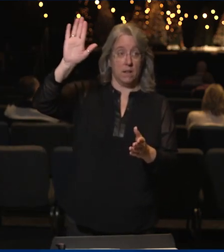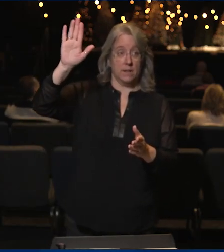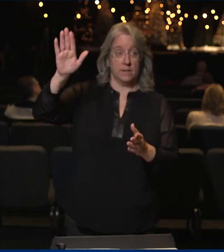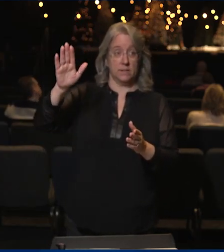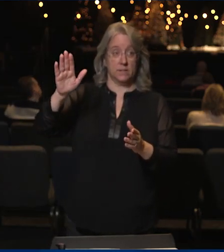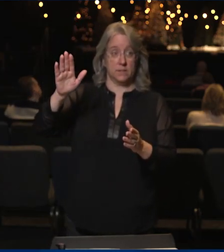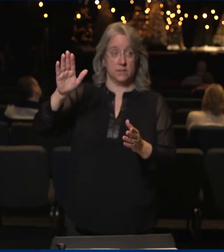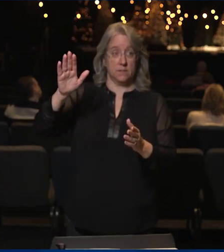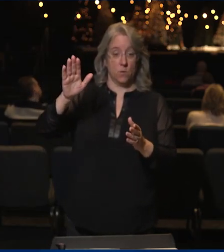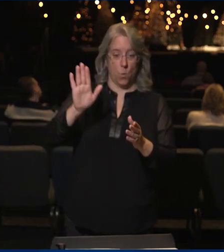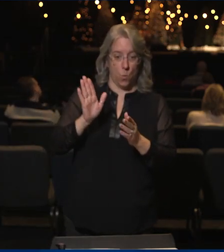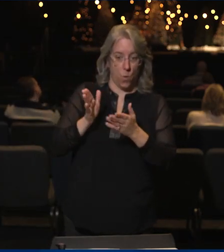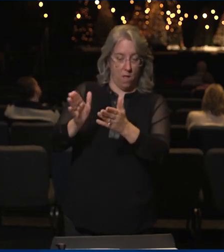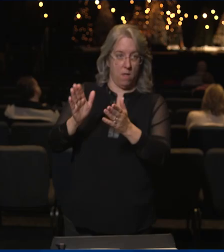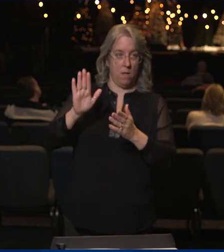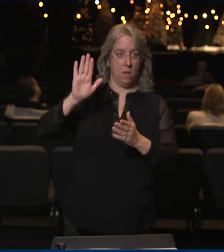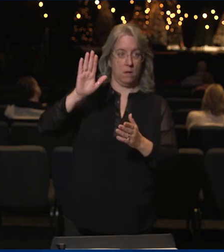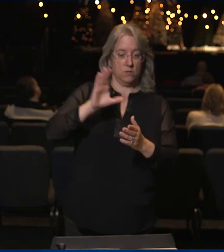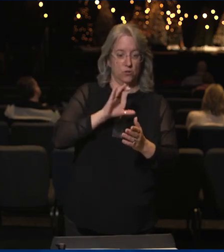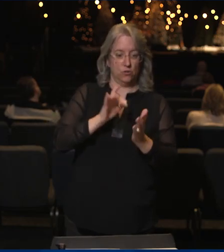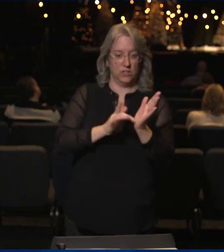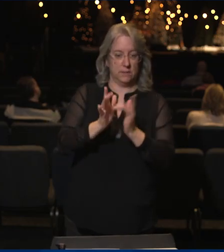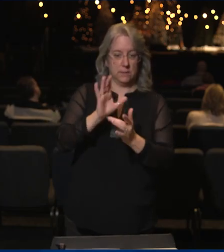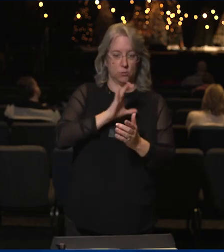gut reaction.